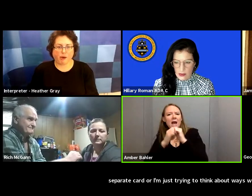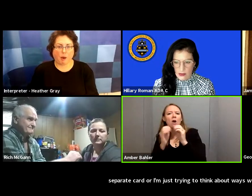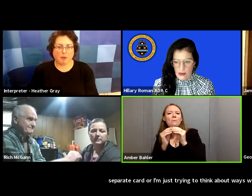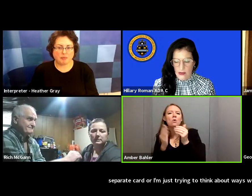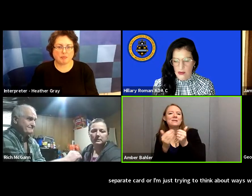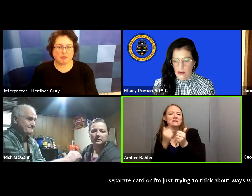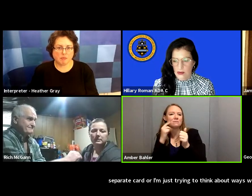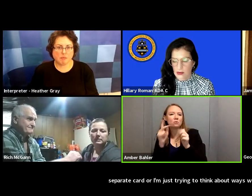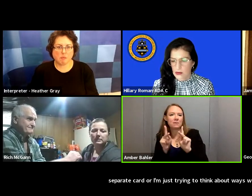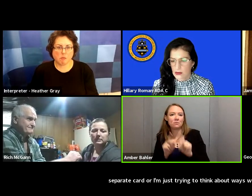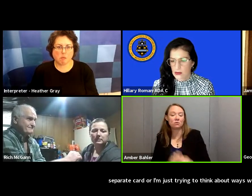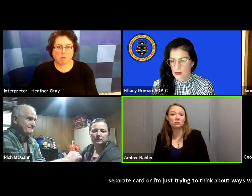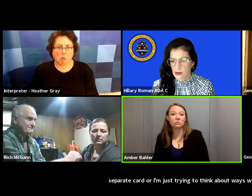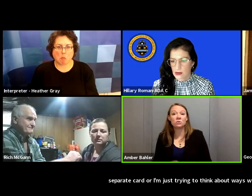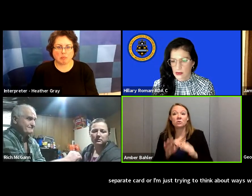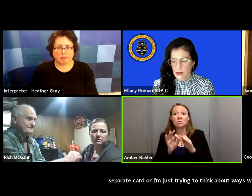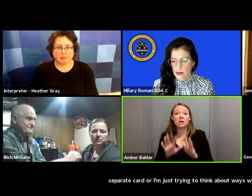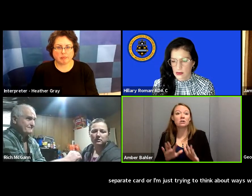people.